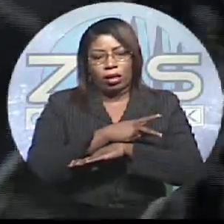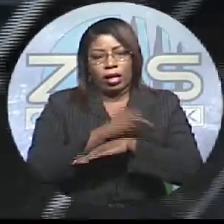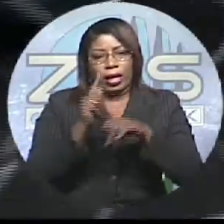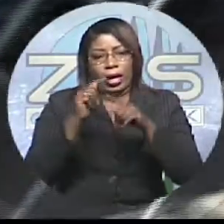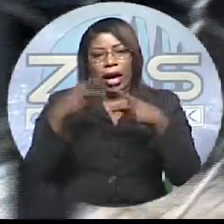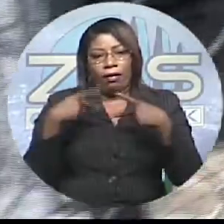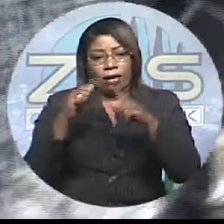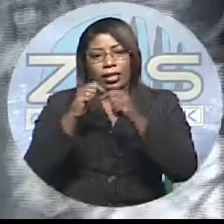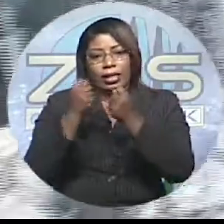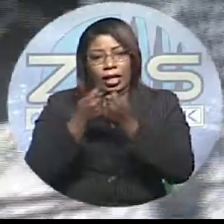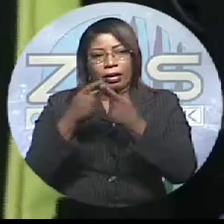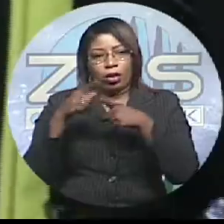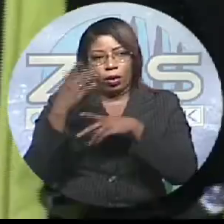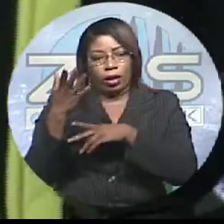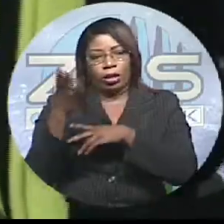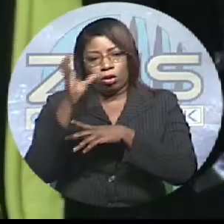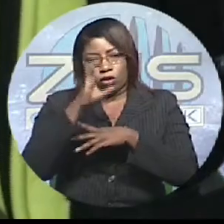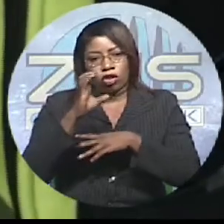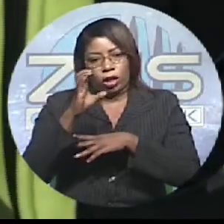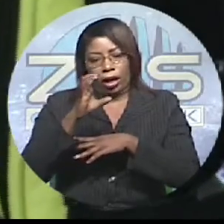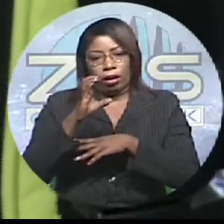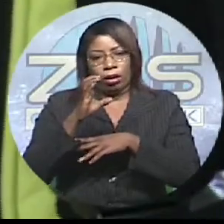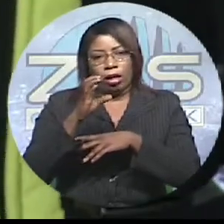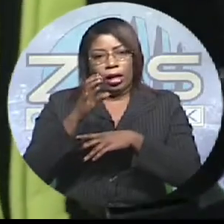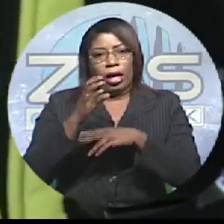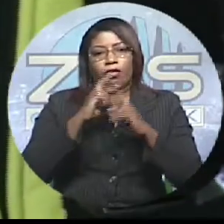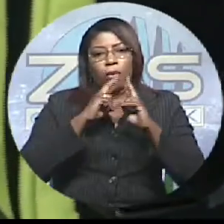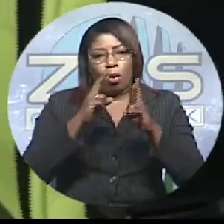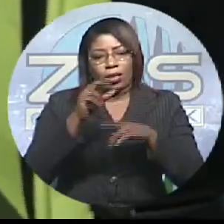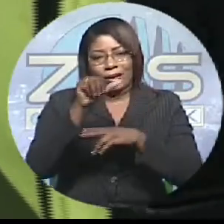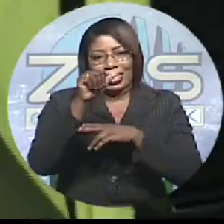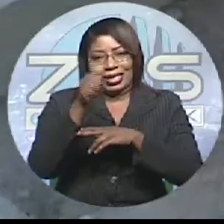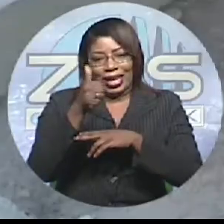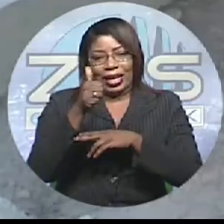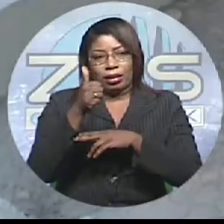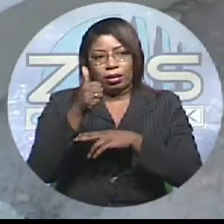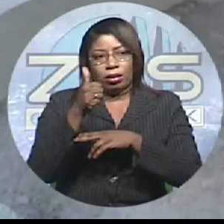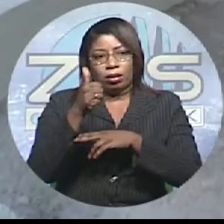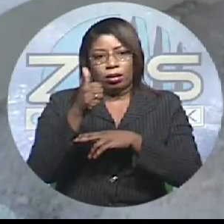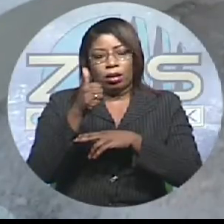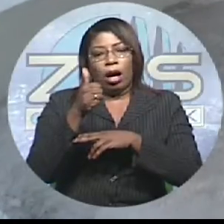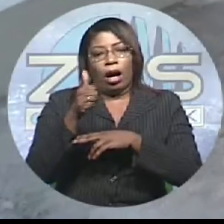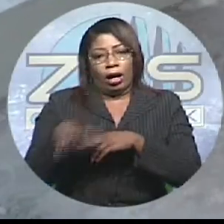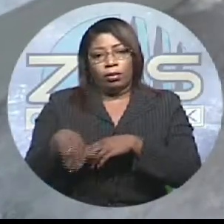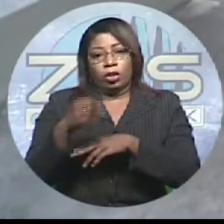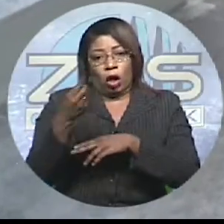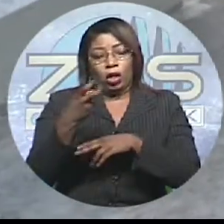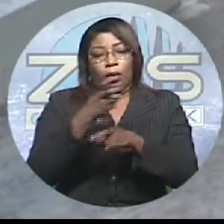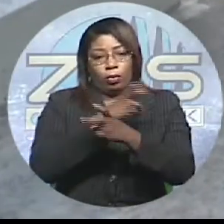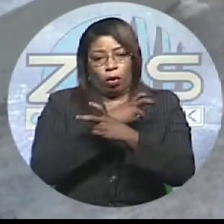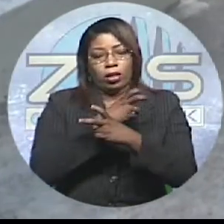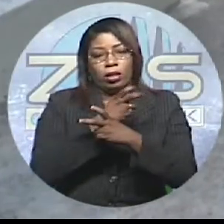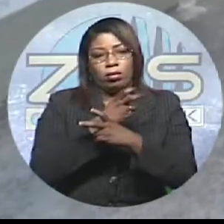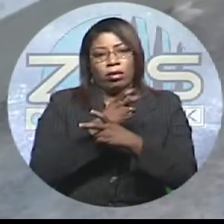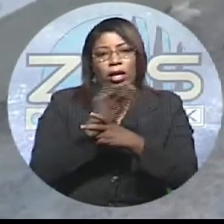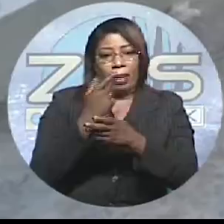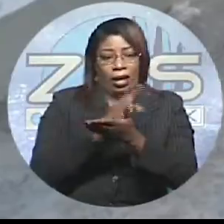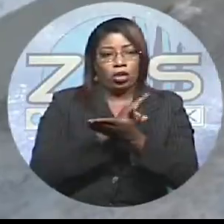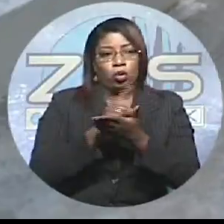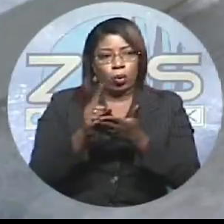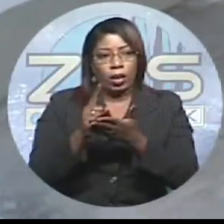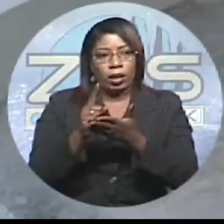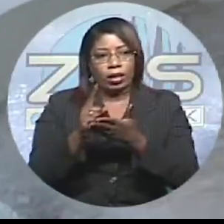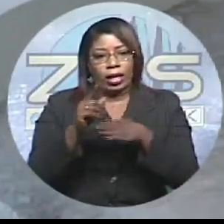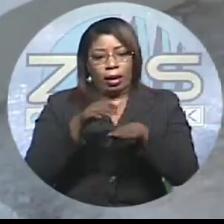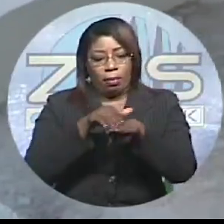assessment, as there are at least reports of 10 dogs being poisoned within the last 2 weeks. He reminds pet owners of the